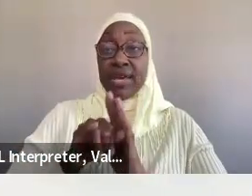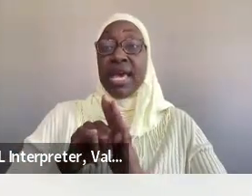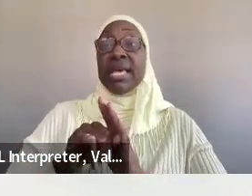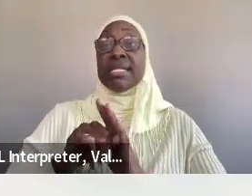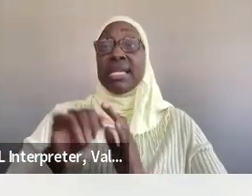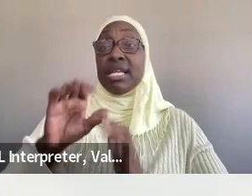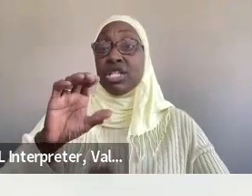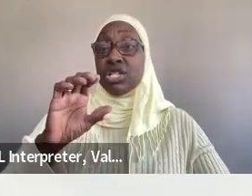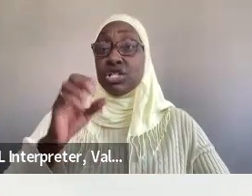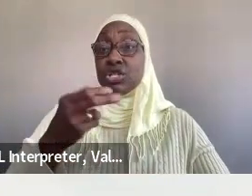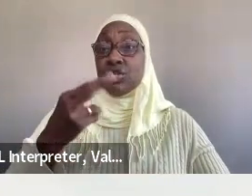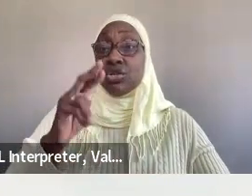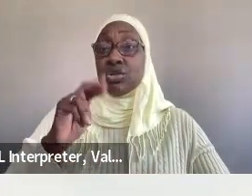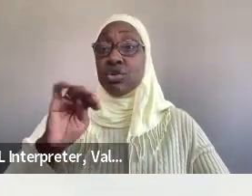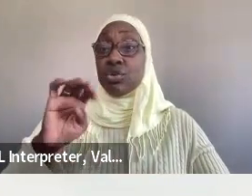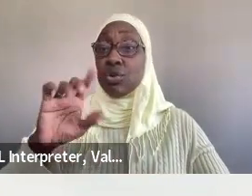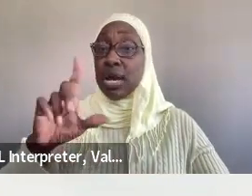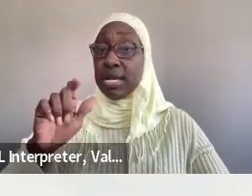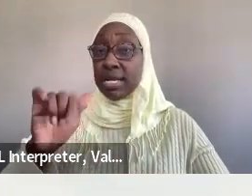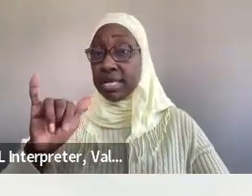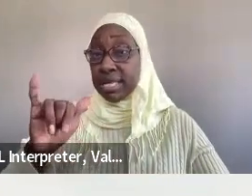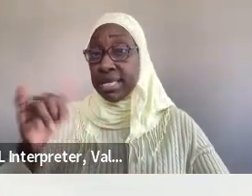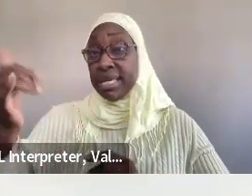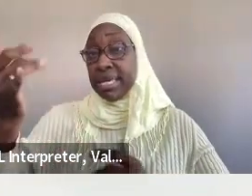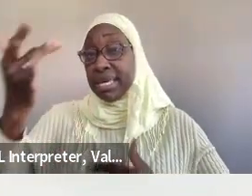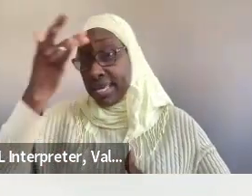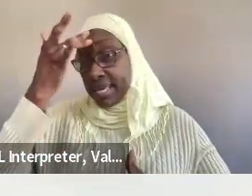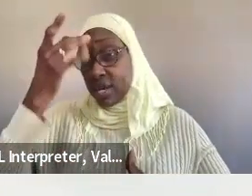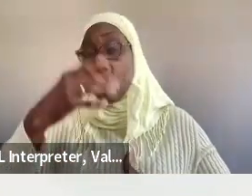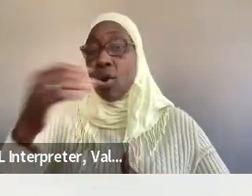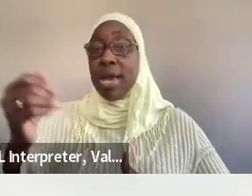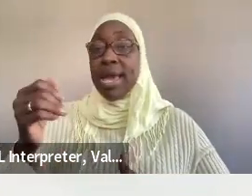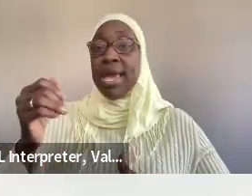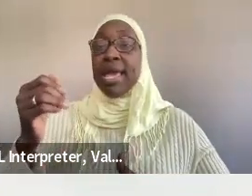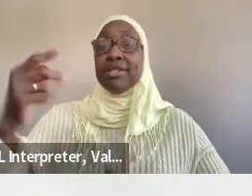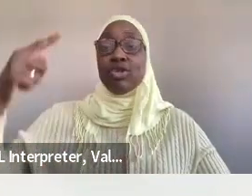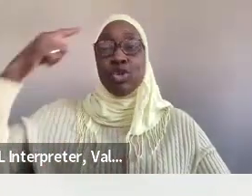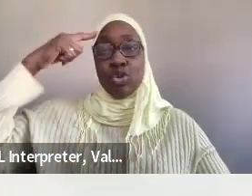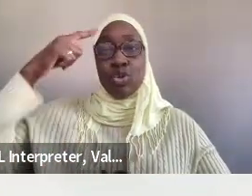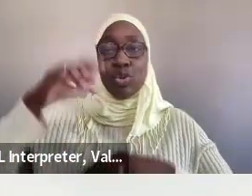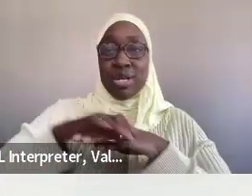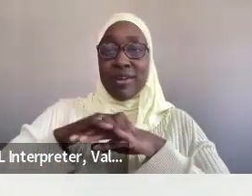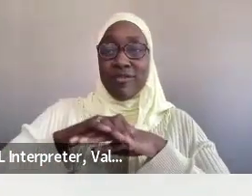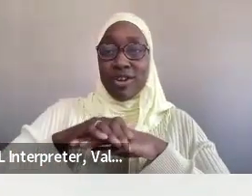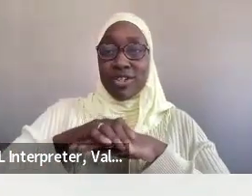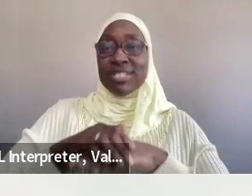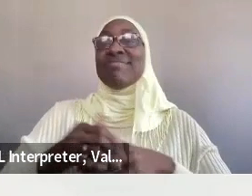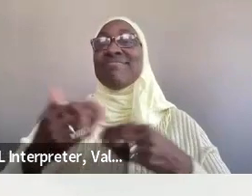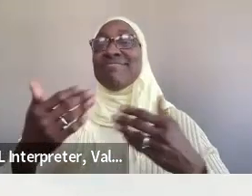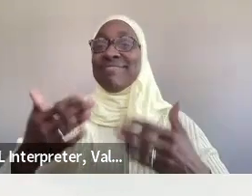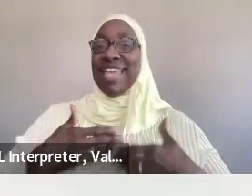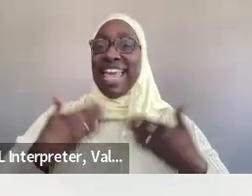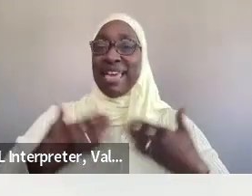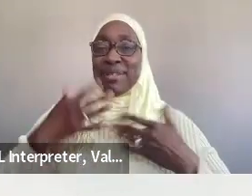to be part of such a supportive disability community at Brown and beyond. So please welcome them.